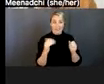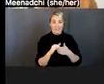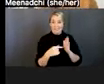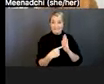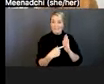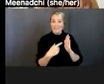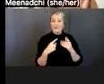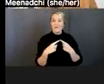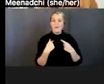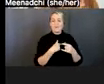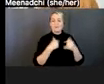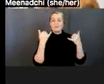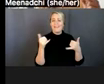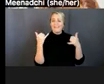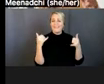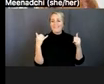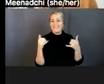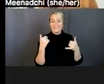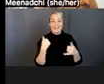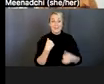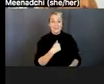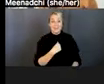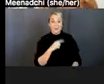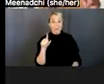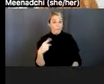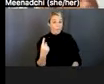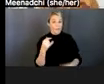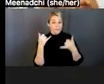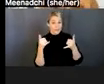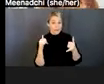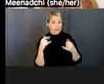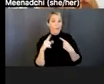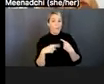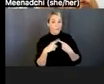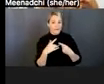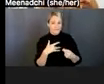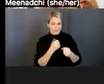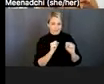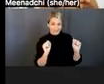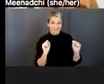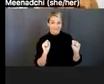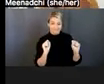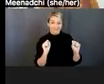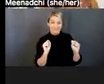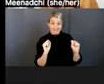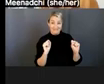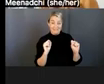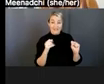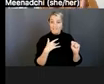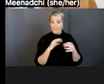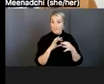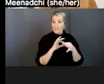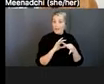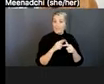we're playing, because we will only actually play when we feel safe, when we feel like we will belong. We will only let